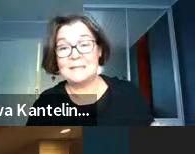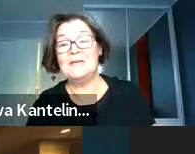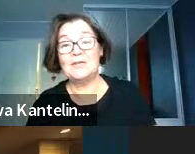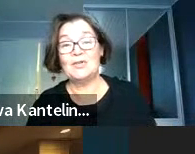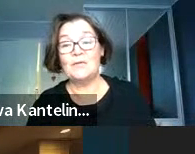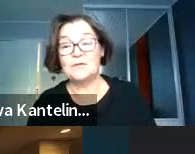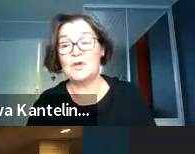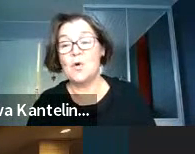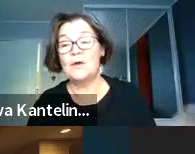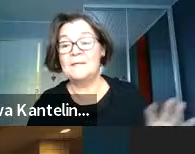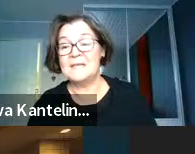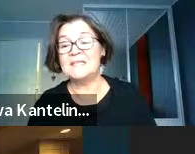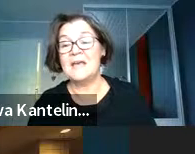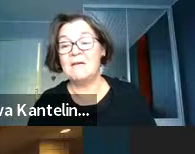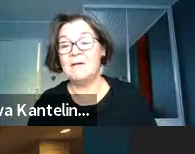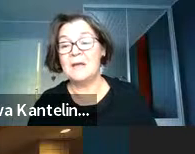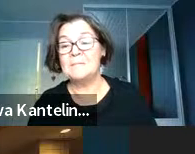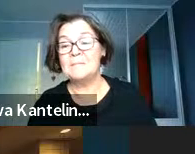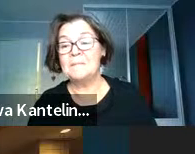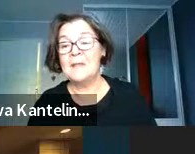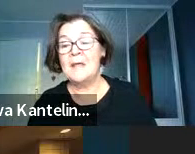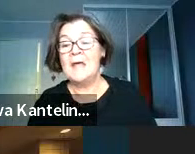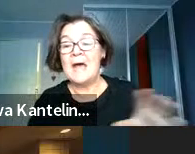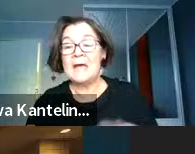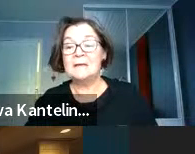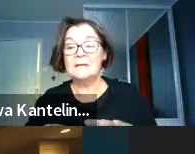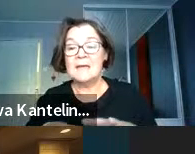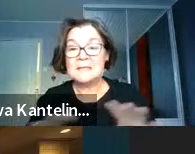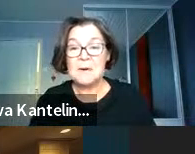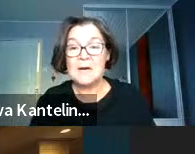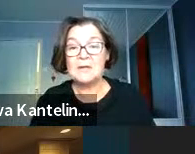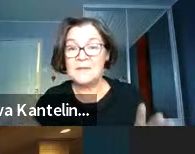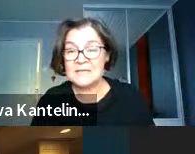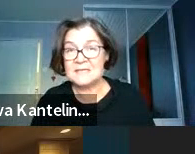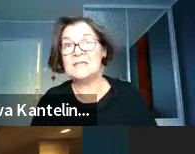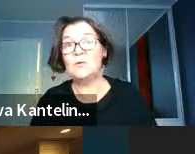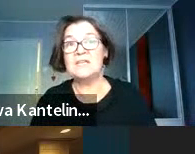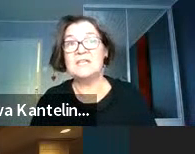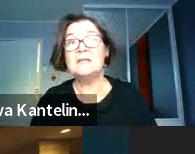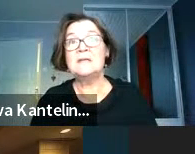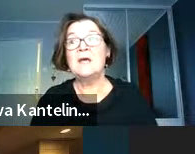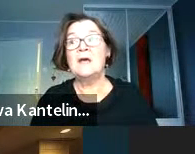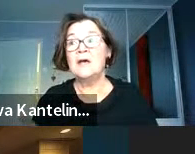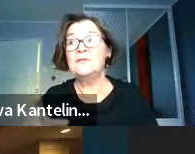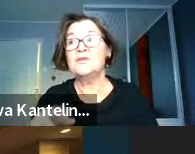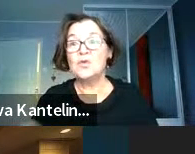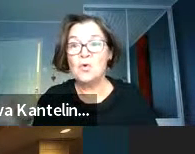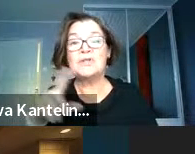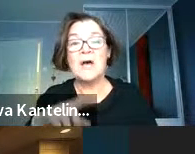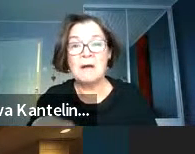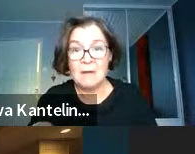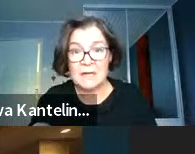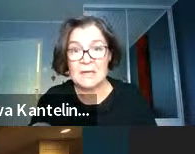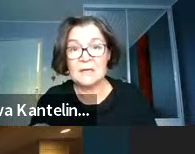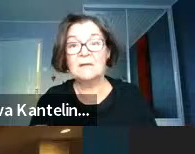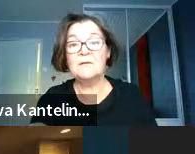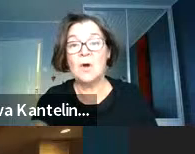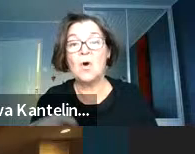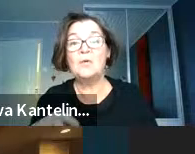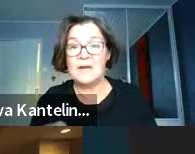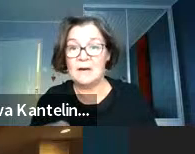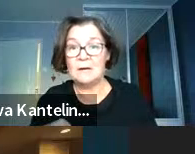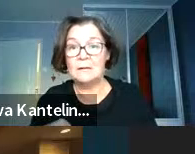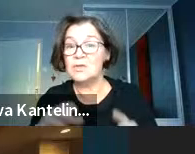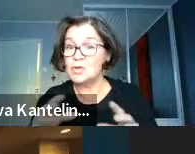30 centimeters of snow in this area. And in spite of this situation, the schools are running